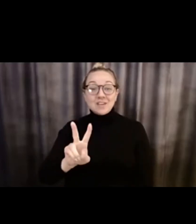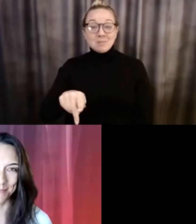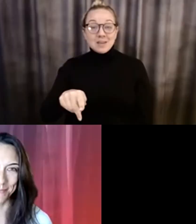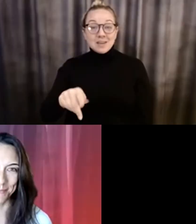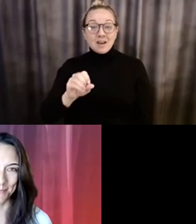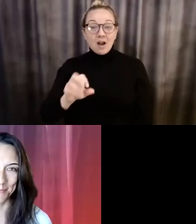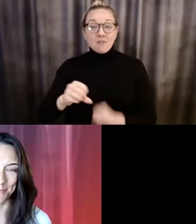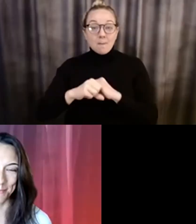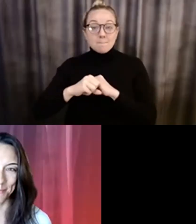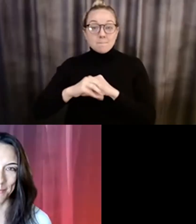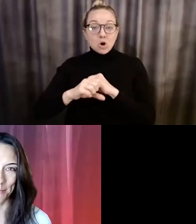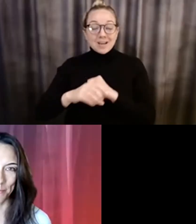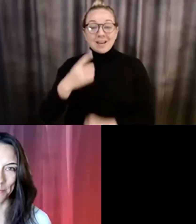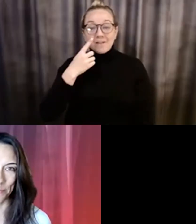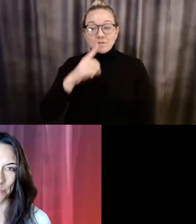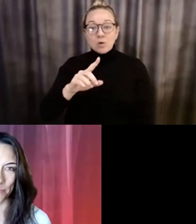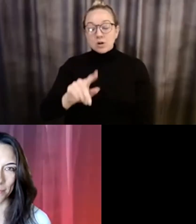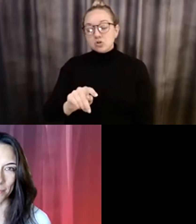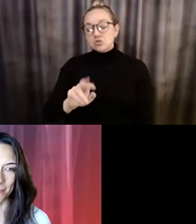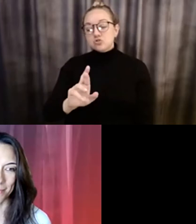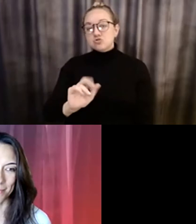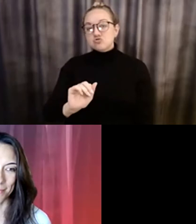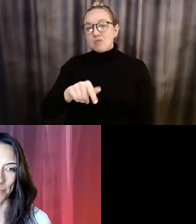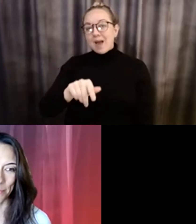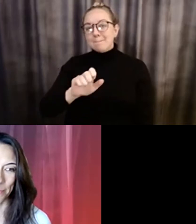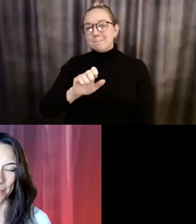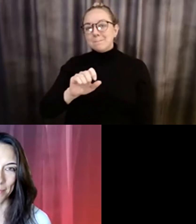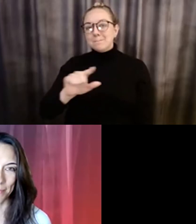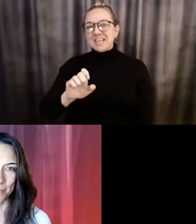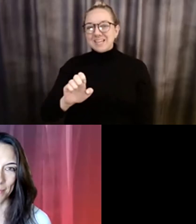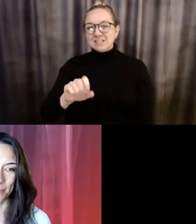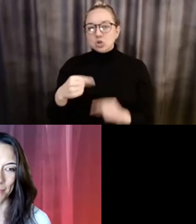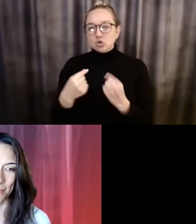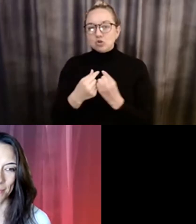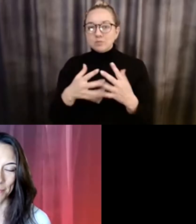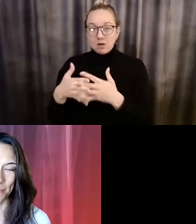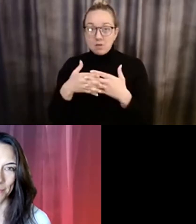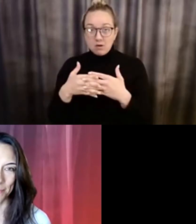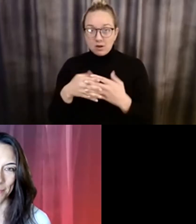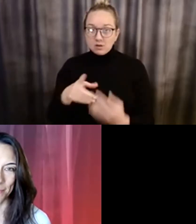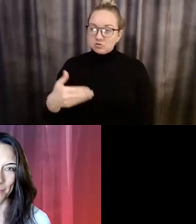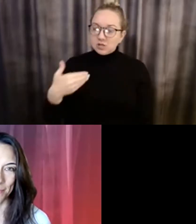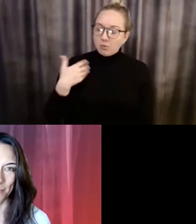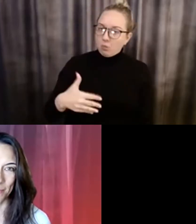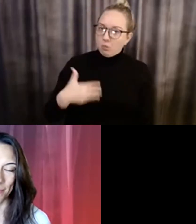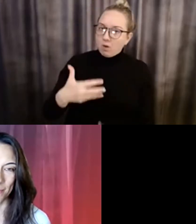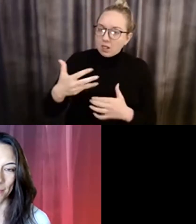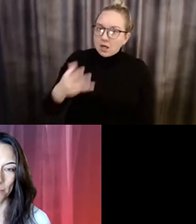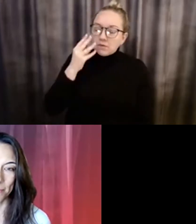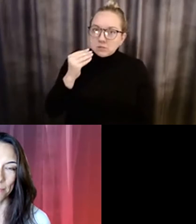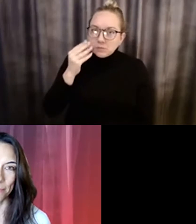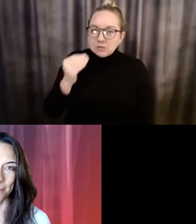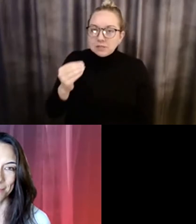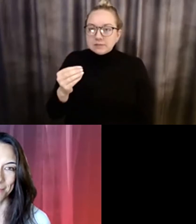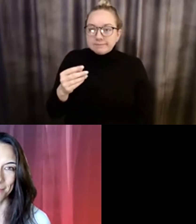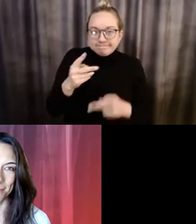for Trapeze Group Americas. She has extensive experience navigating remote work, both prior